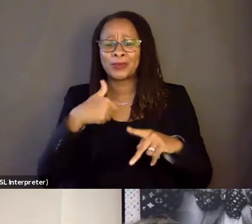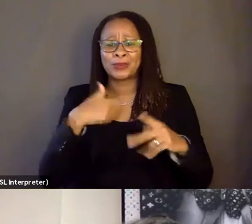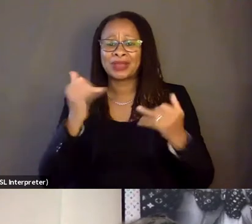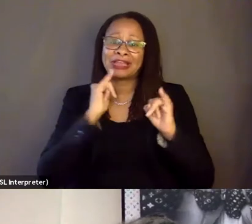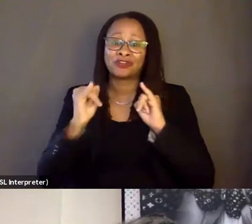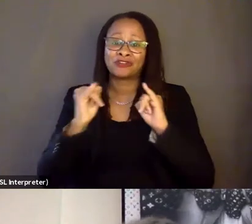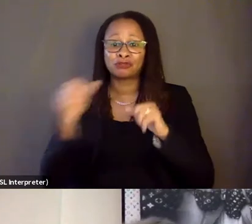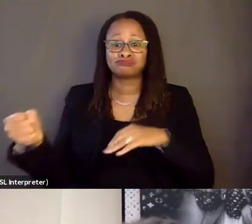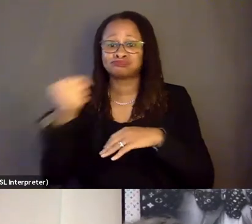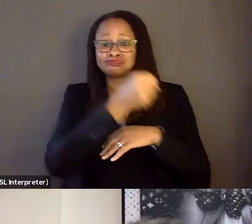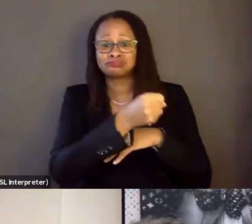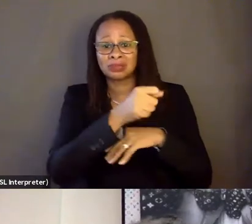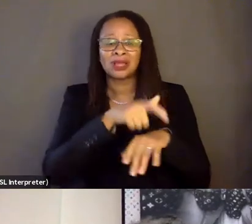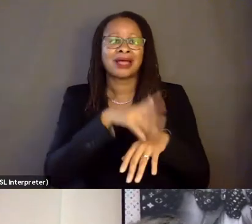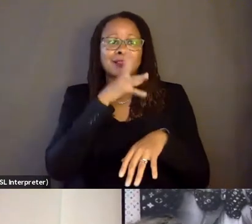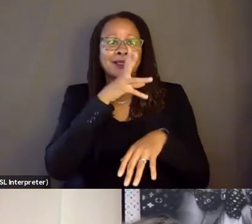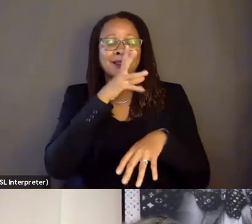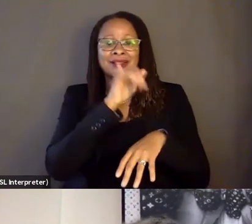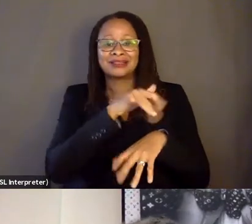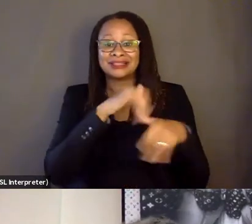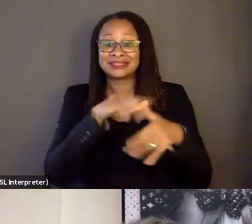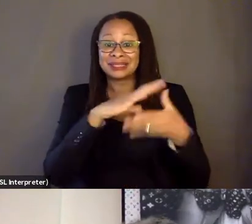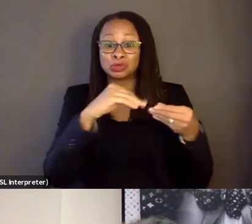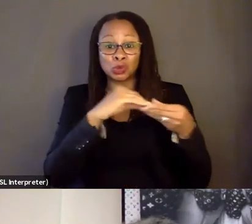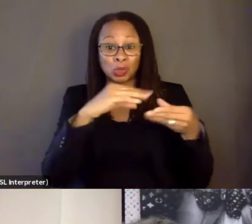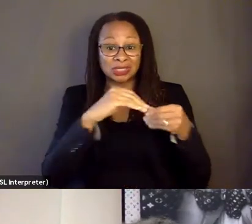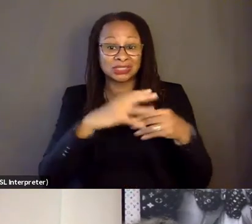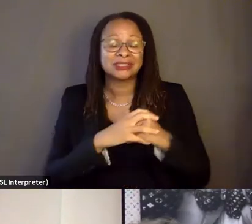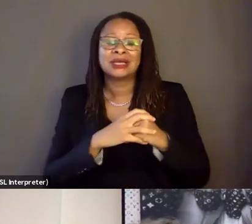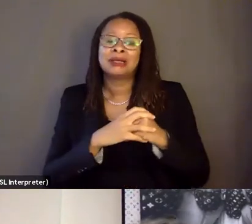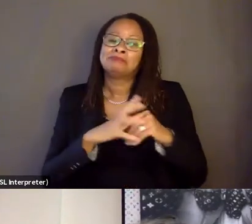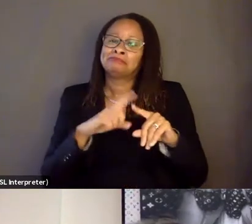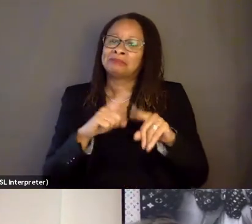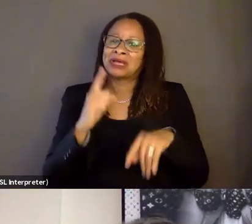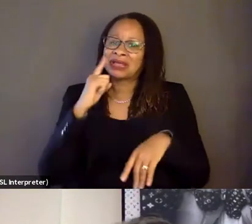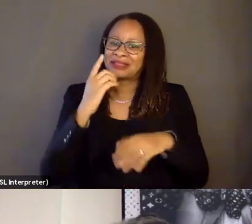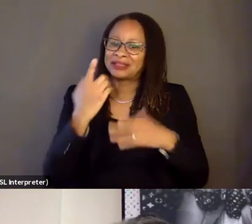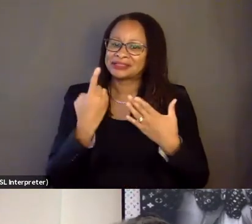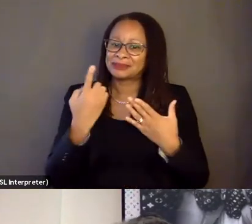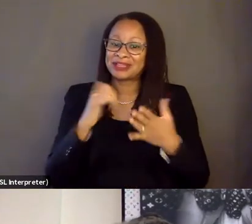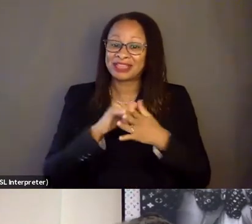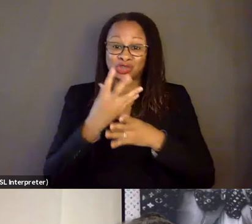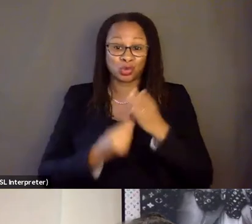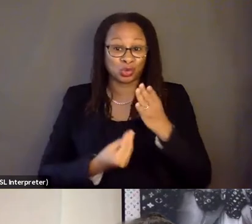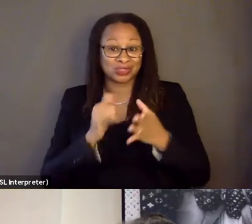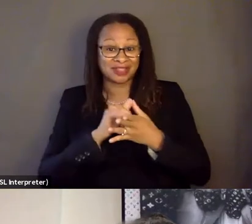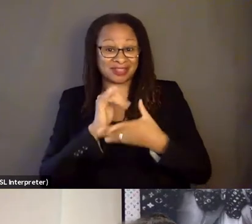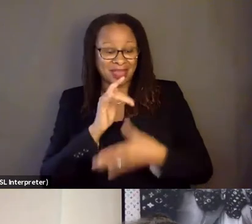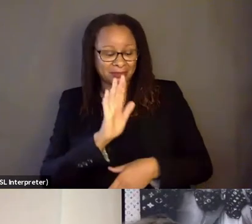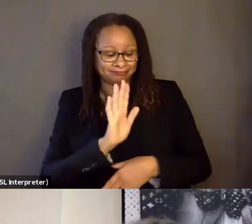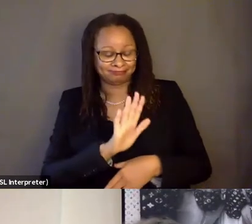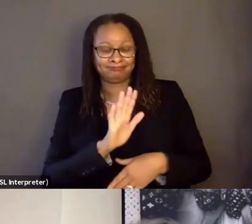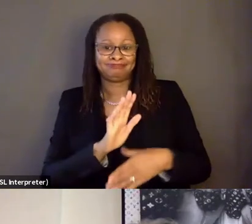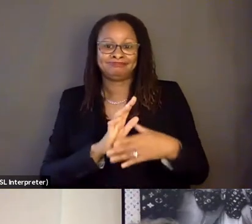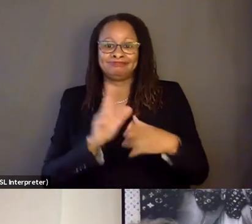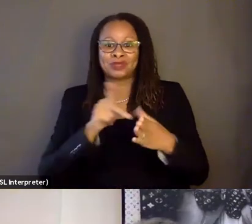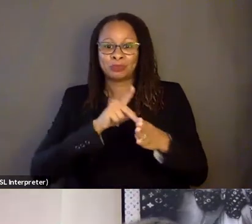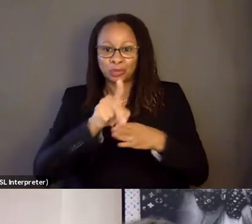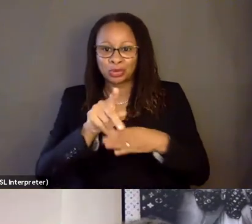interviewed recounting the story. But I think that something that you lose in that, in just